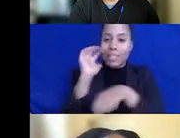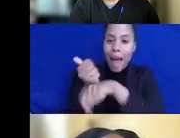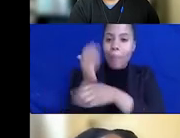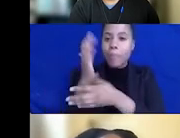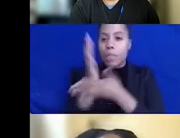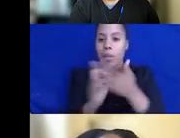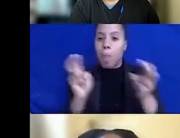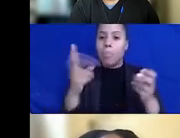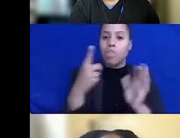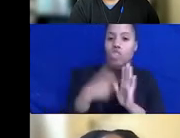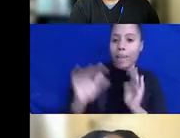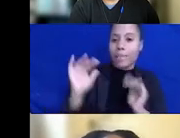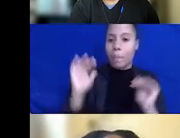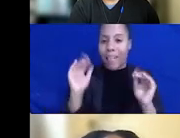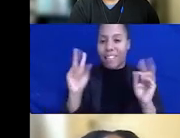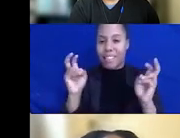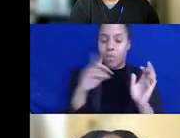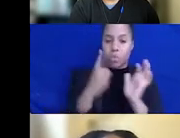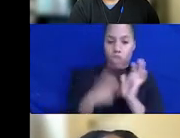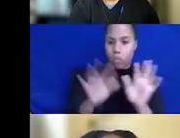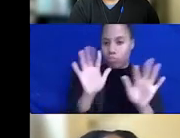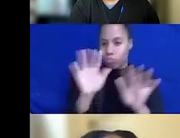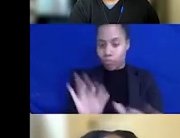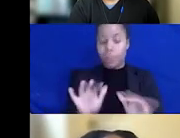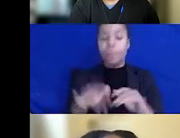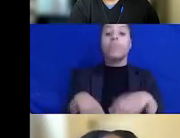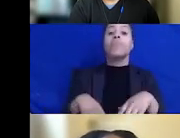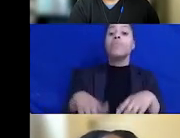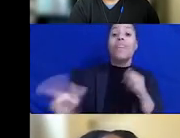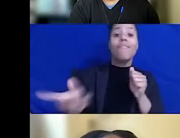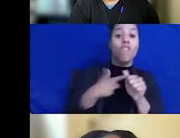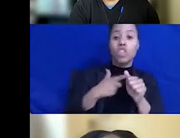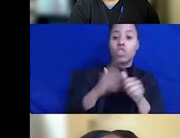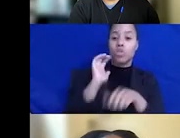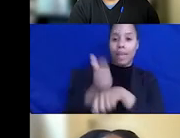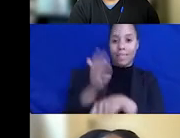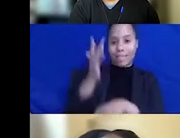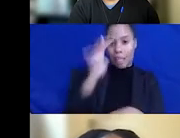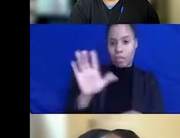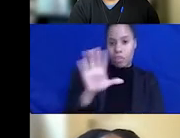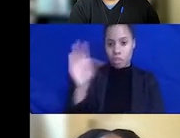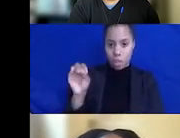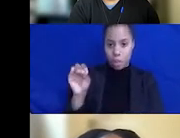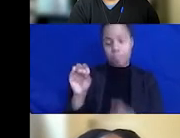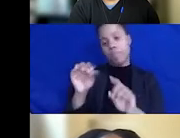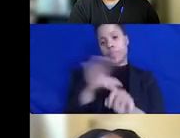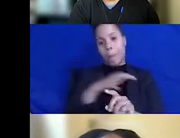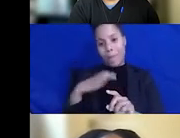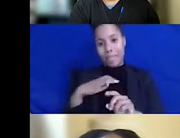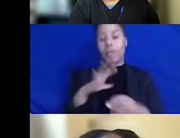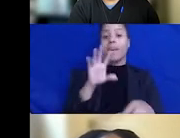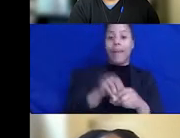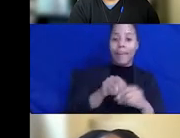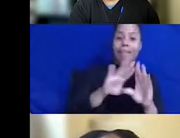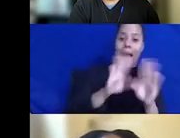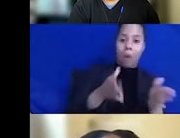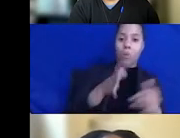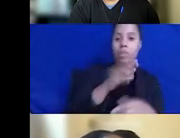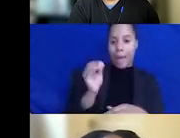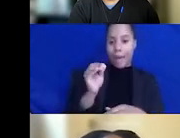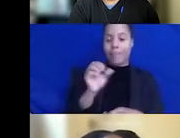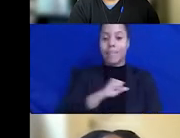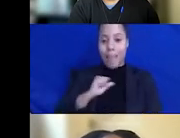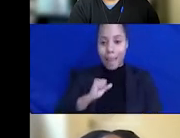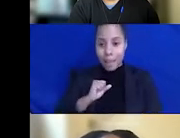agencies. First, they created intelligence committees in the House and in the Senate. So this is the first time the members of Congress